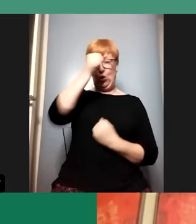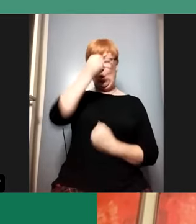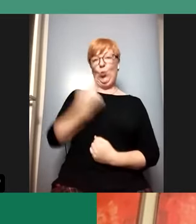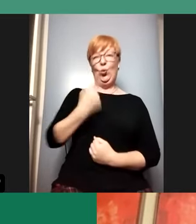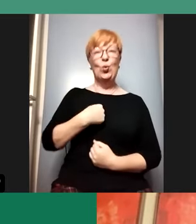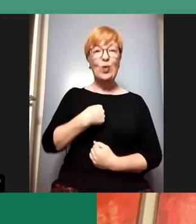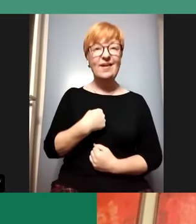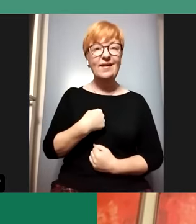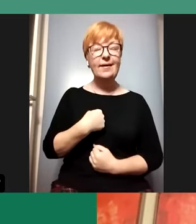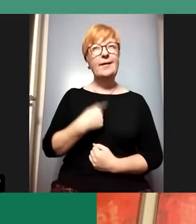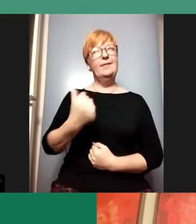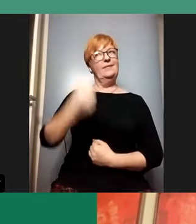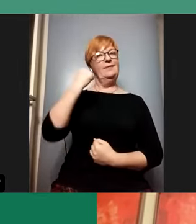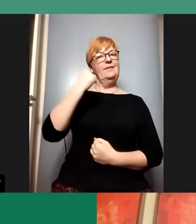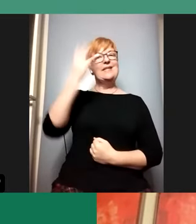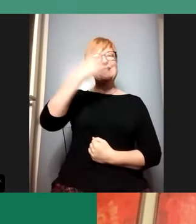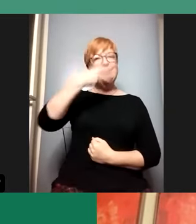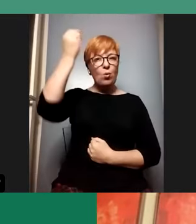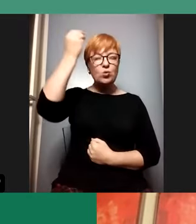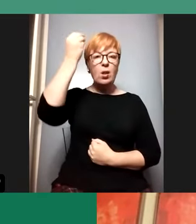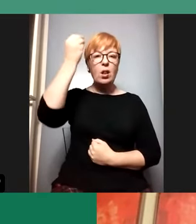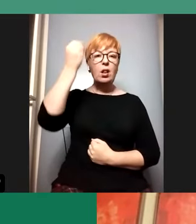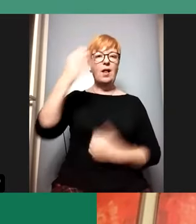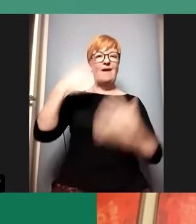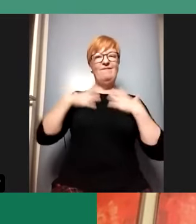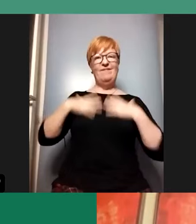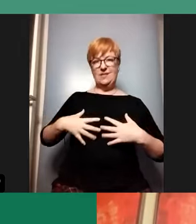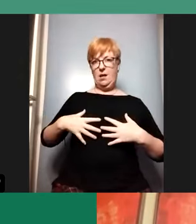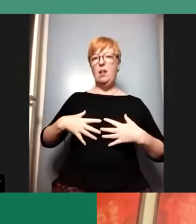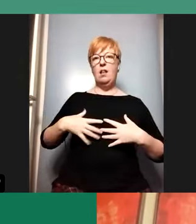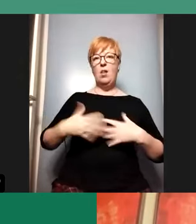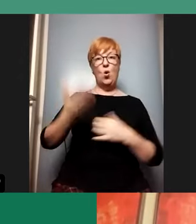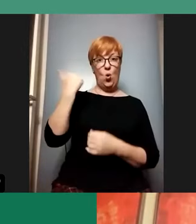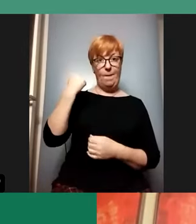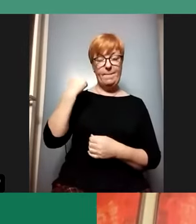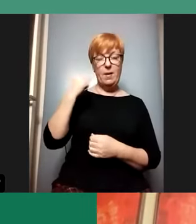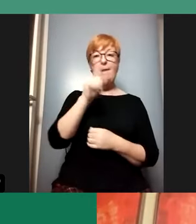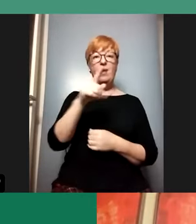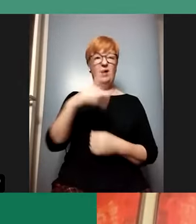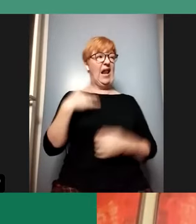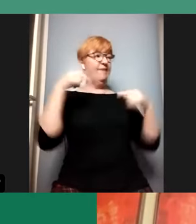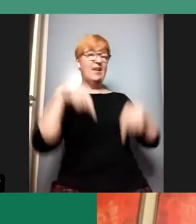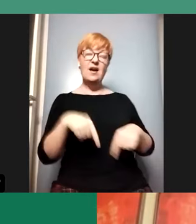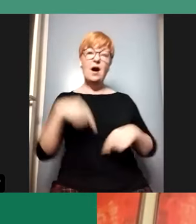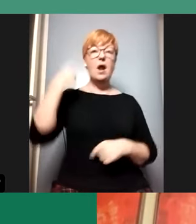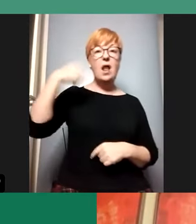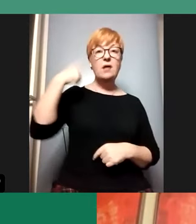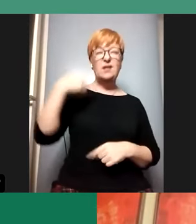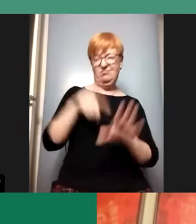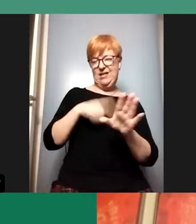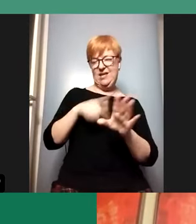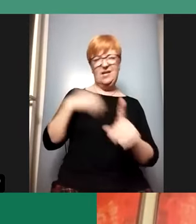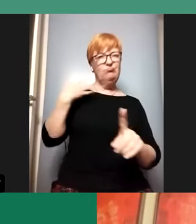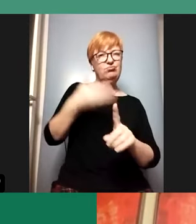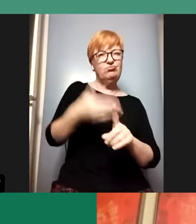and my physical home as well. That's where I'm at home. But I live here. I live in London. I've lived here for many years, and